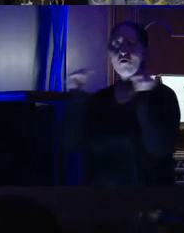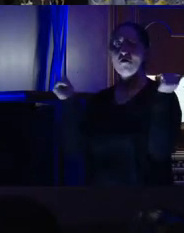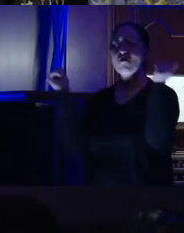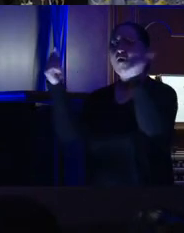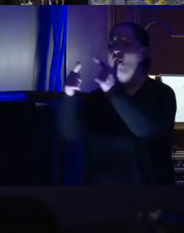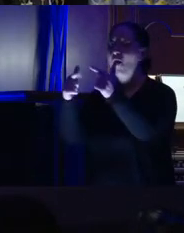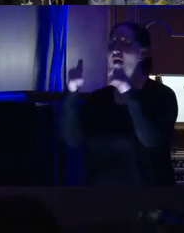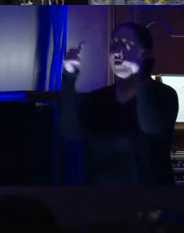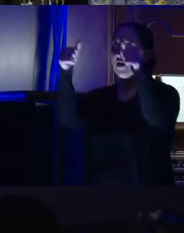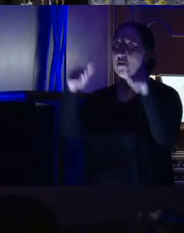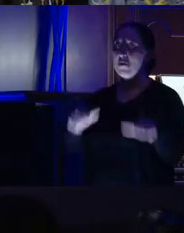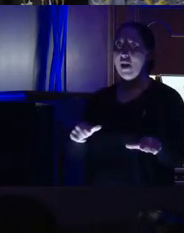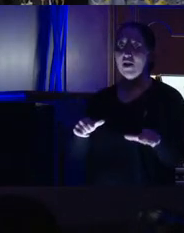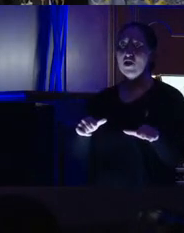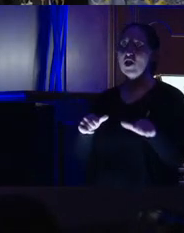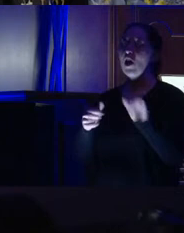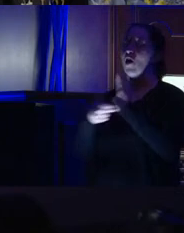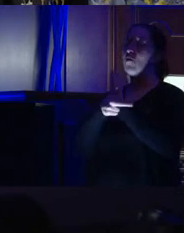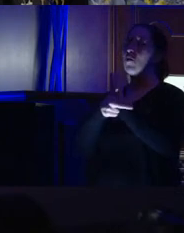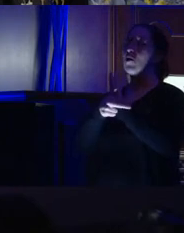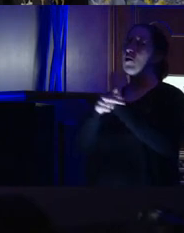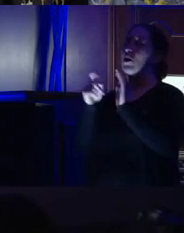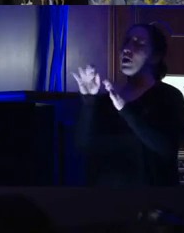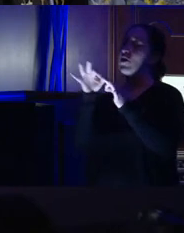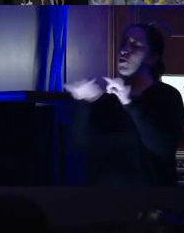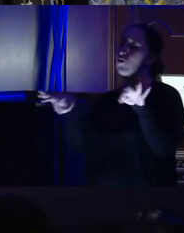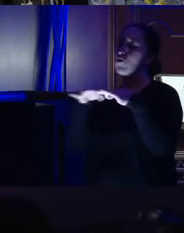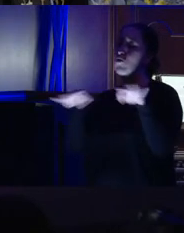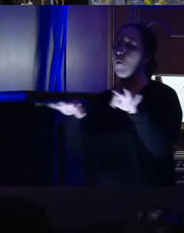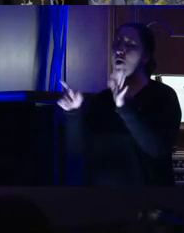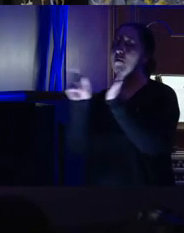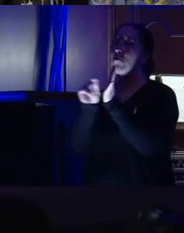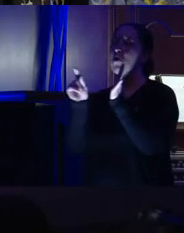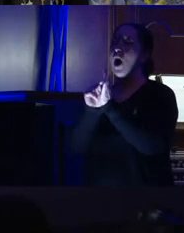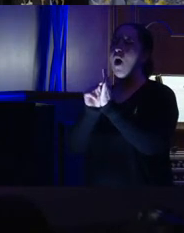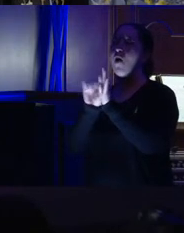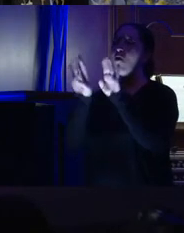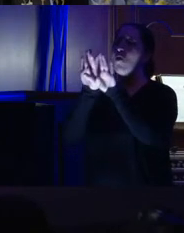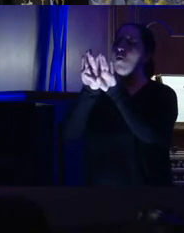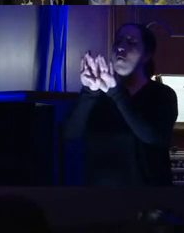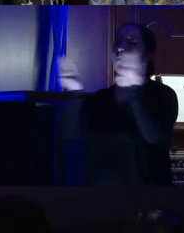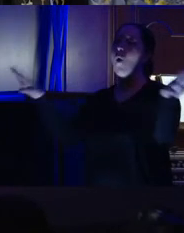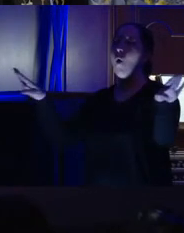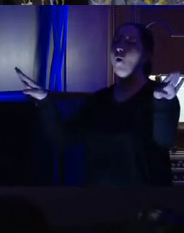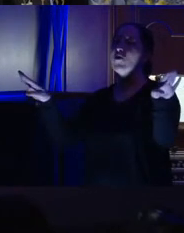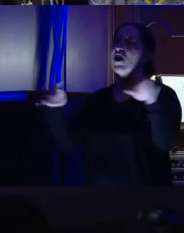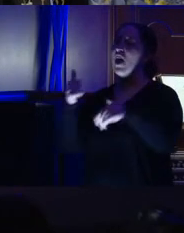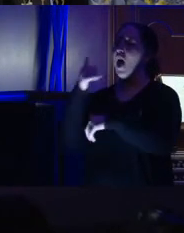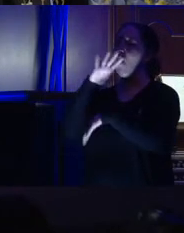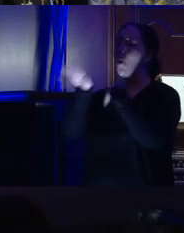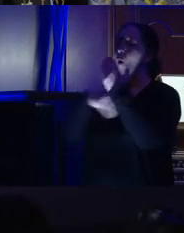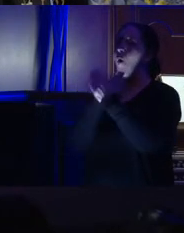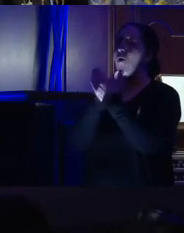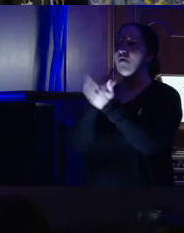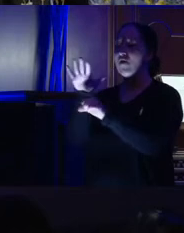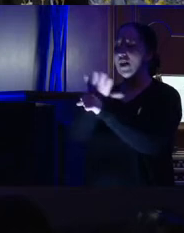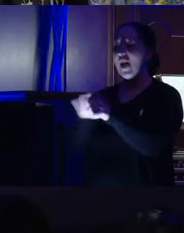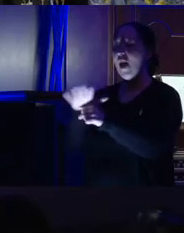have a plan to inscribe this quote and inscription printed on the walls of all three campuses. To show